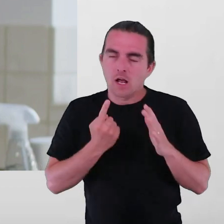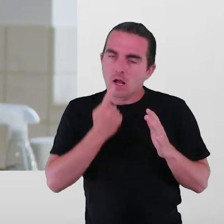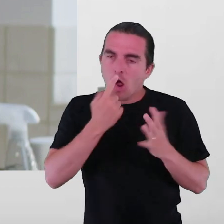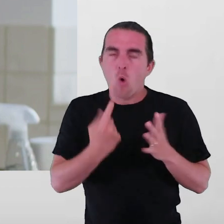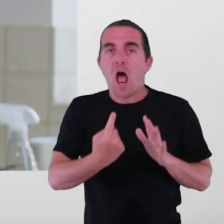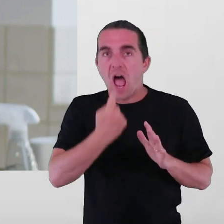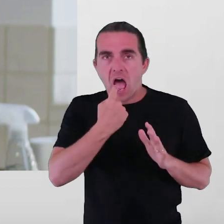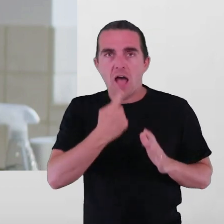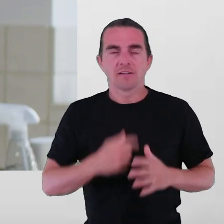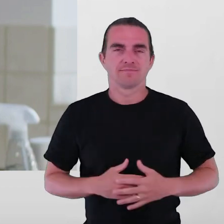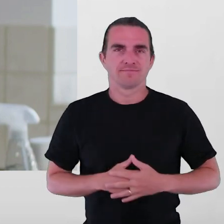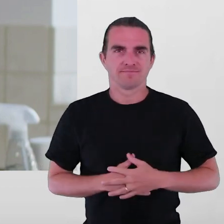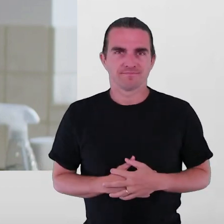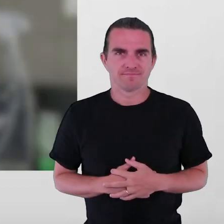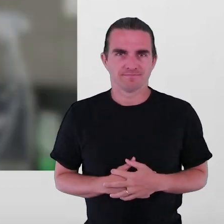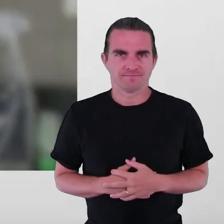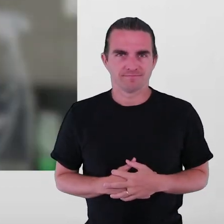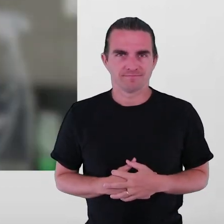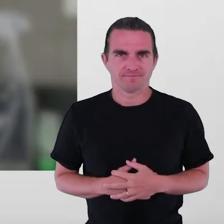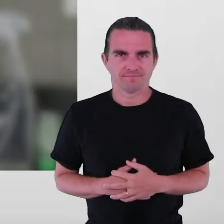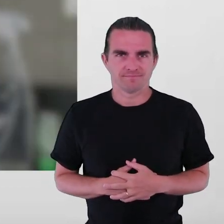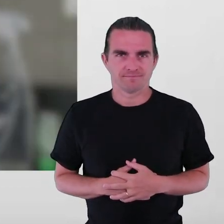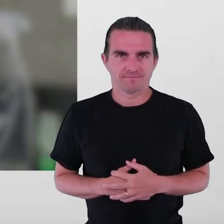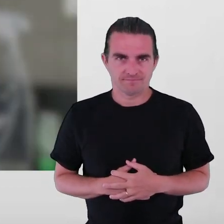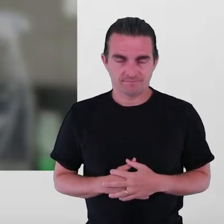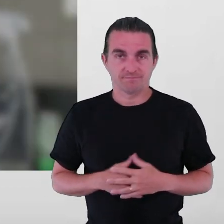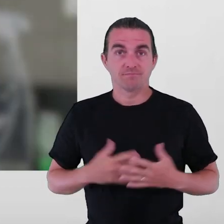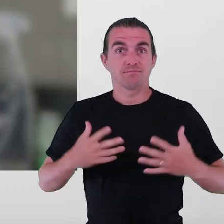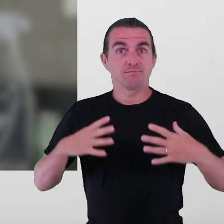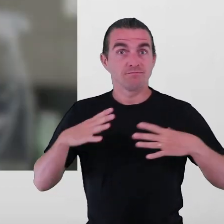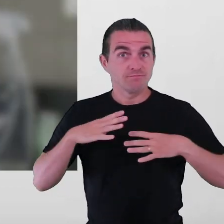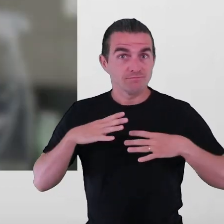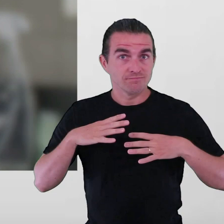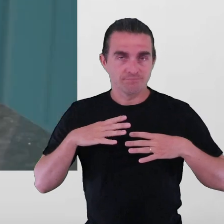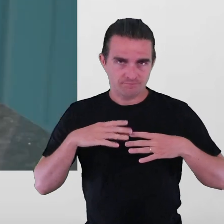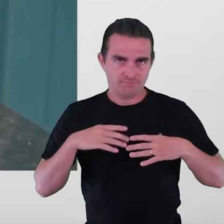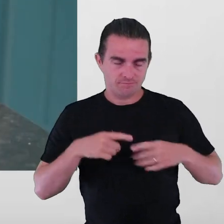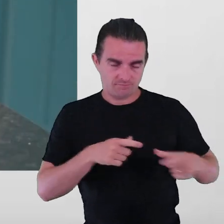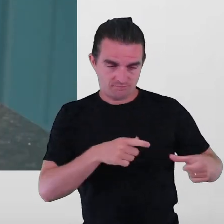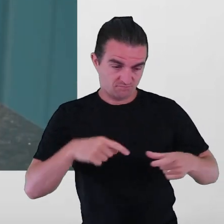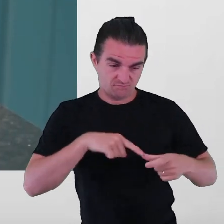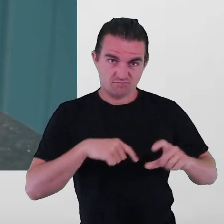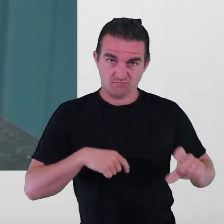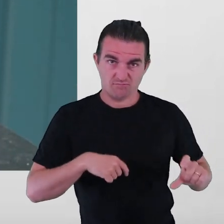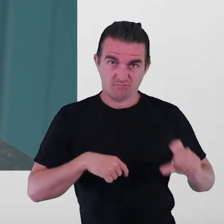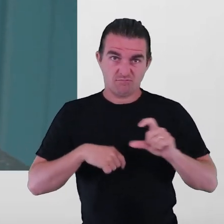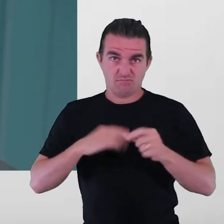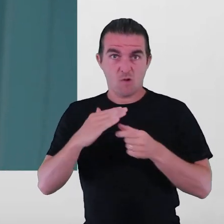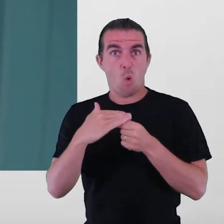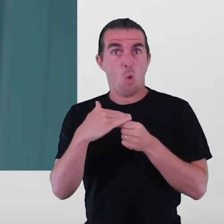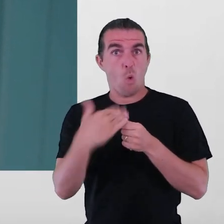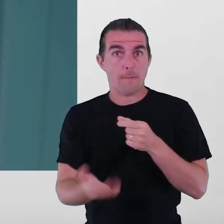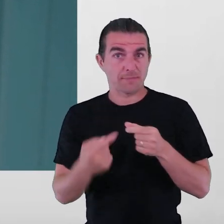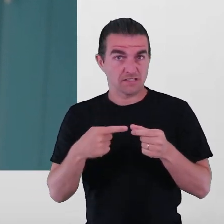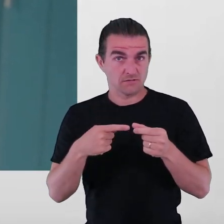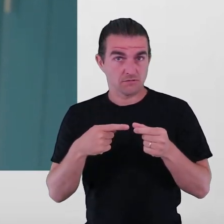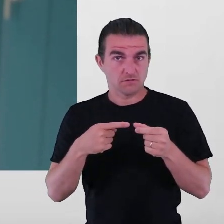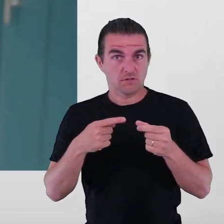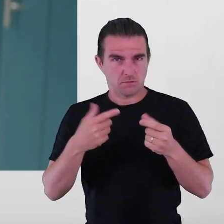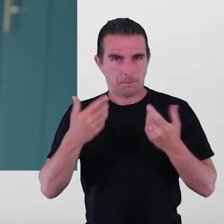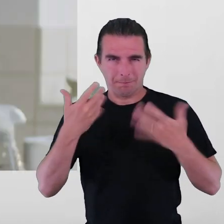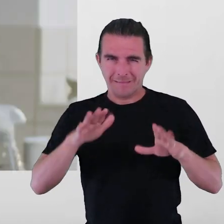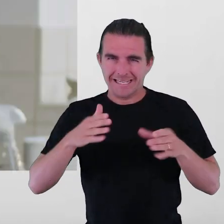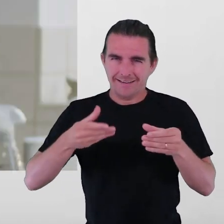your throat and nose. Process the swab sample. Pick up the extraction tube, open the